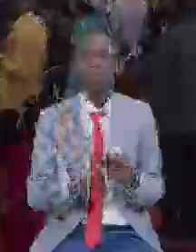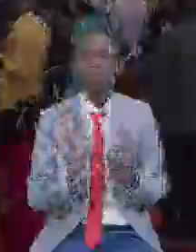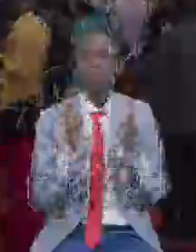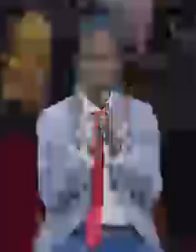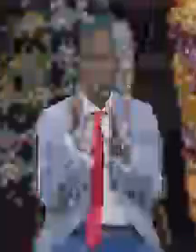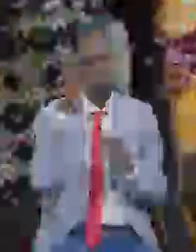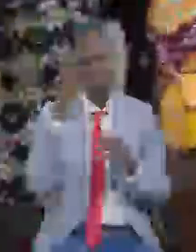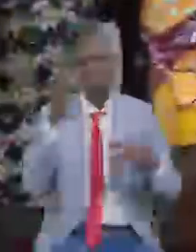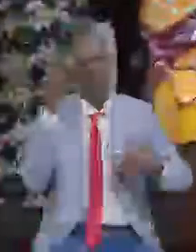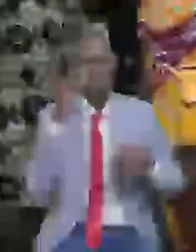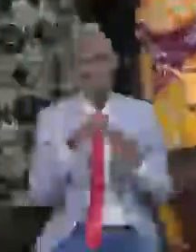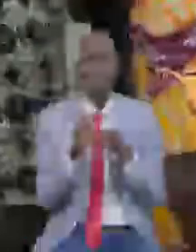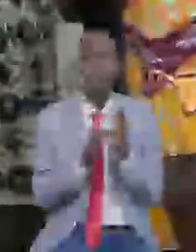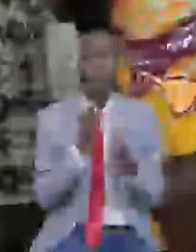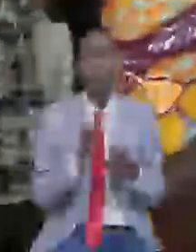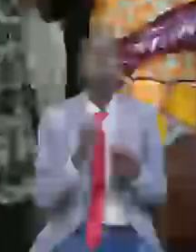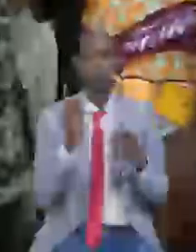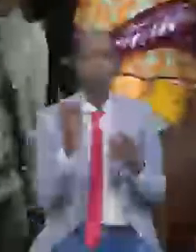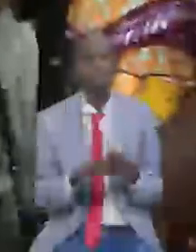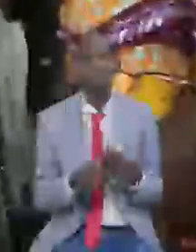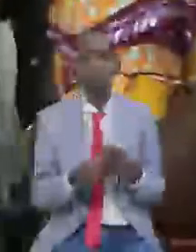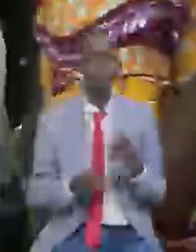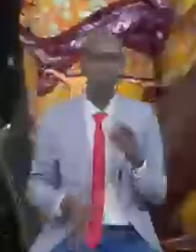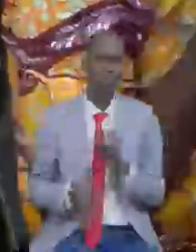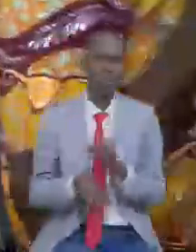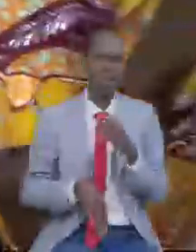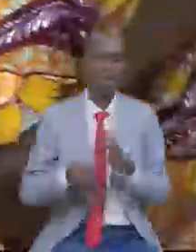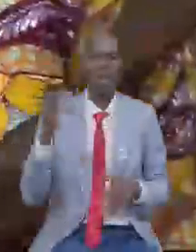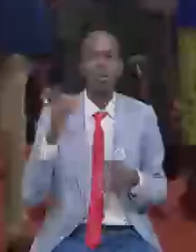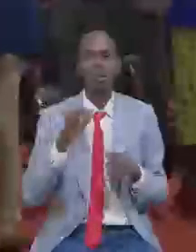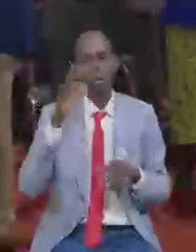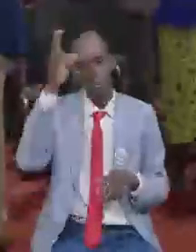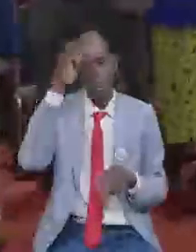sick, to drive away and cast out demons.